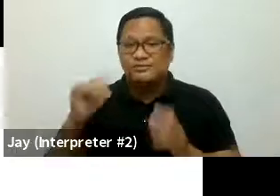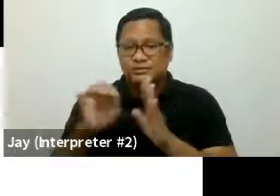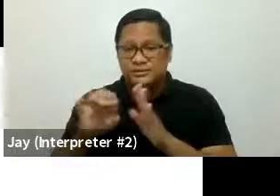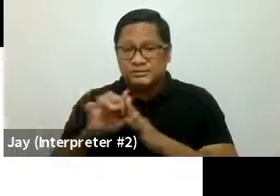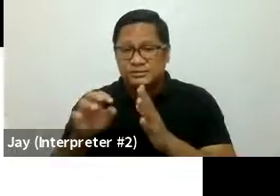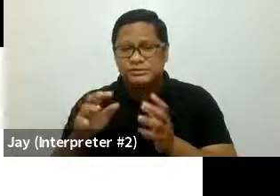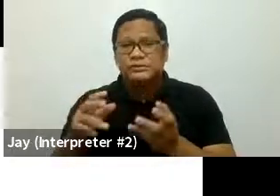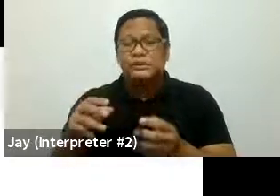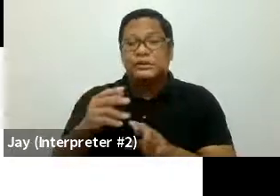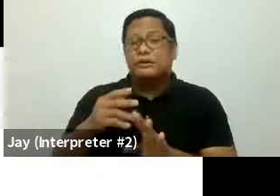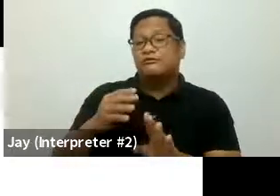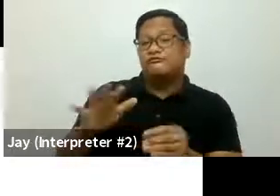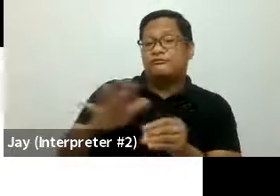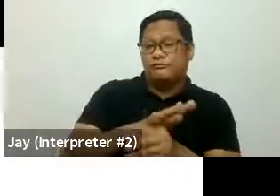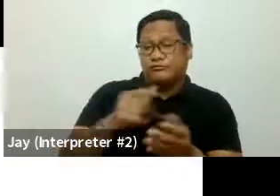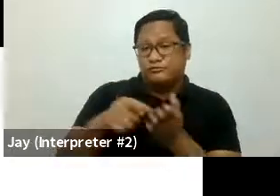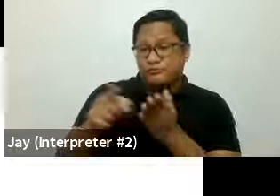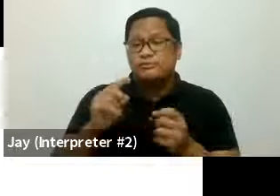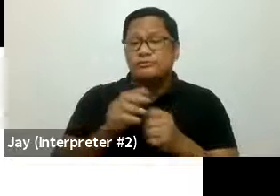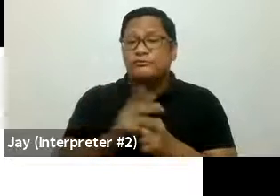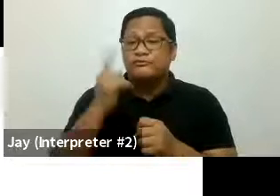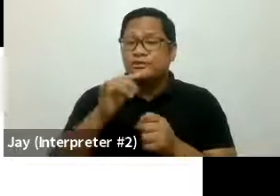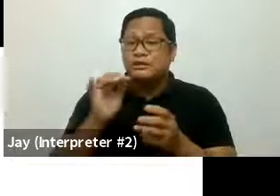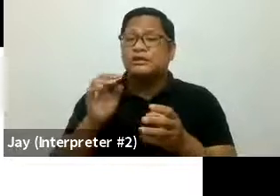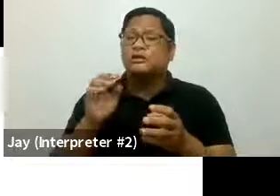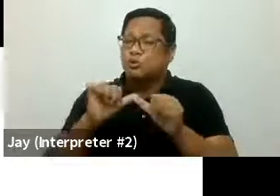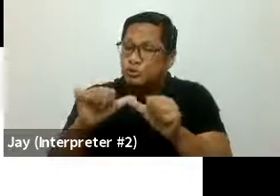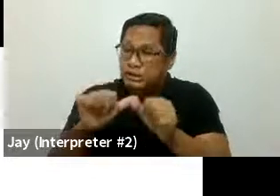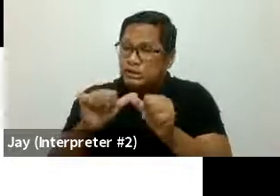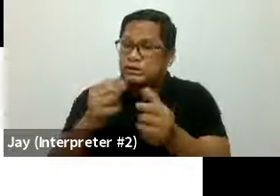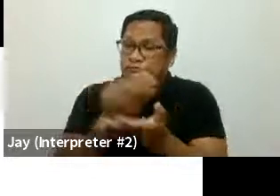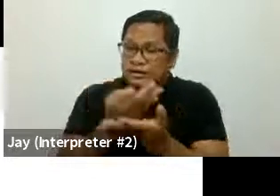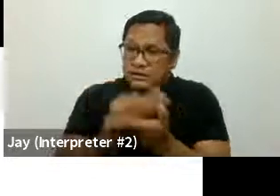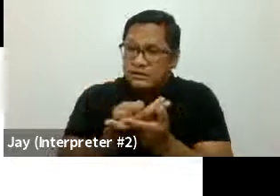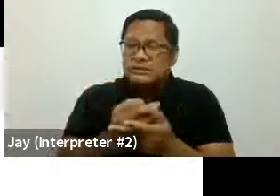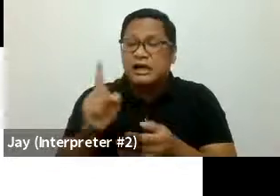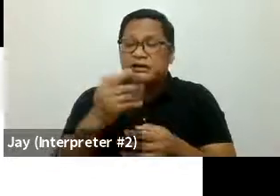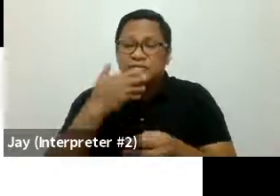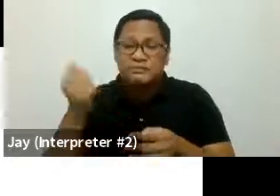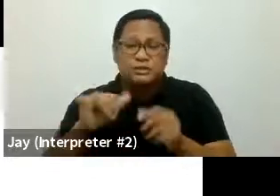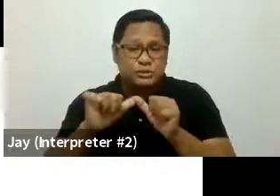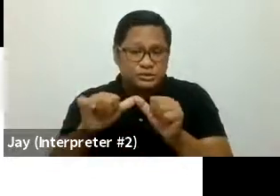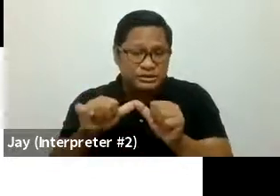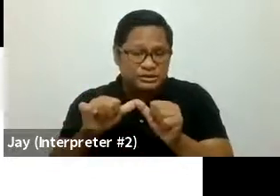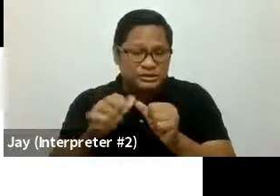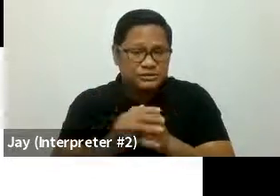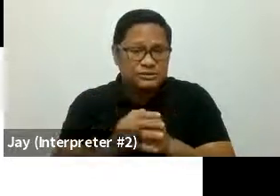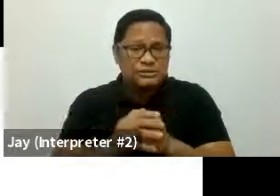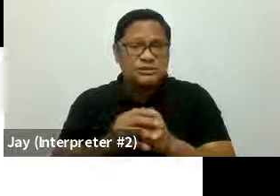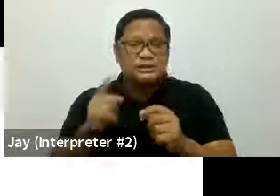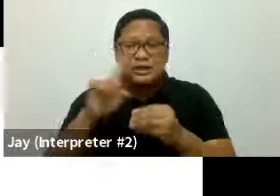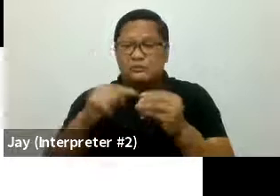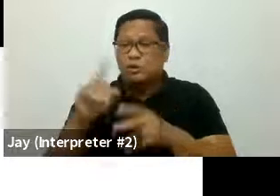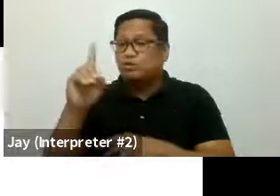prepaid, that you need to sustain that financing. And what we have known is that the best way to sustain that is domestic